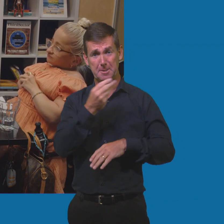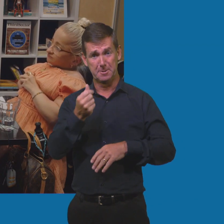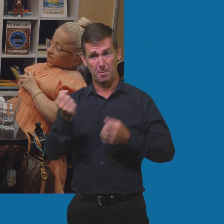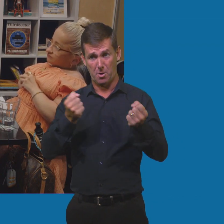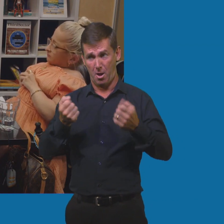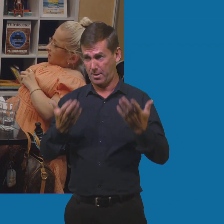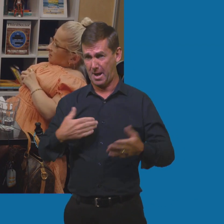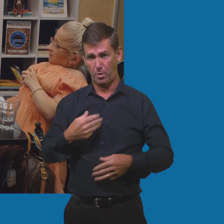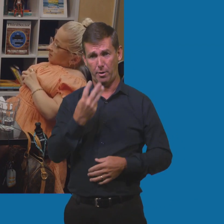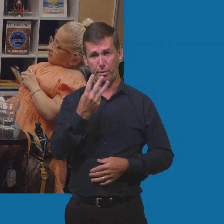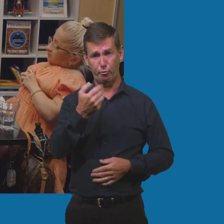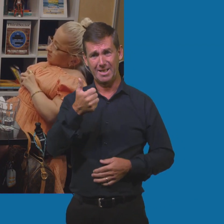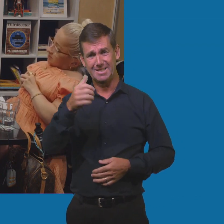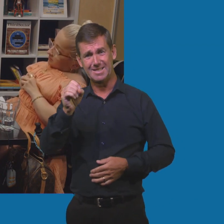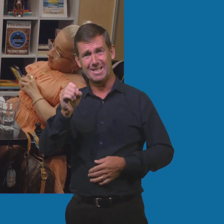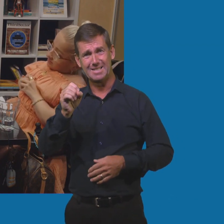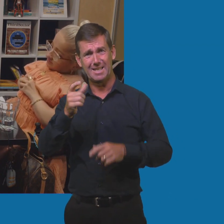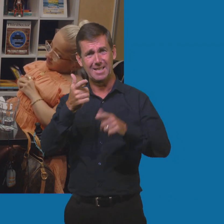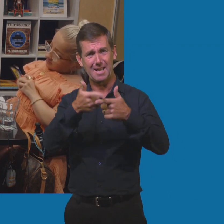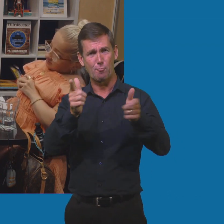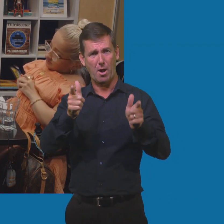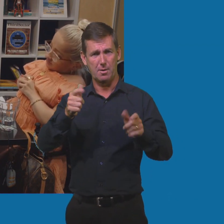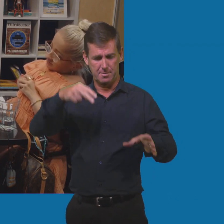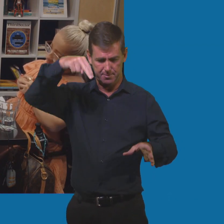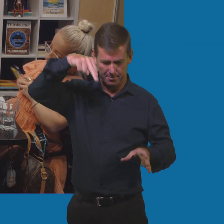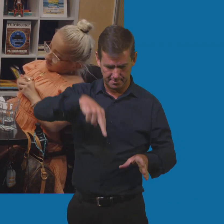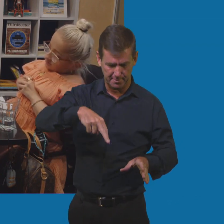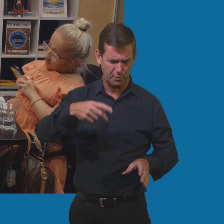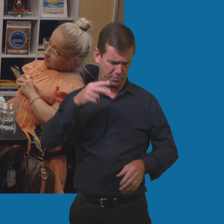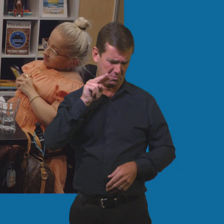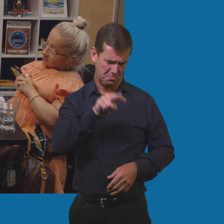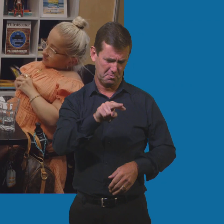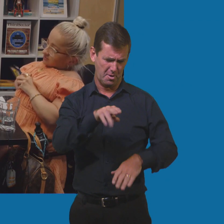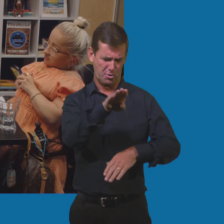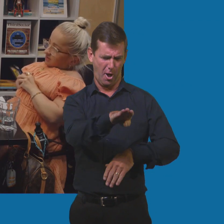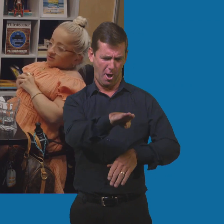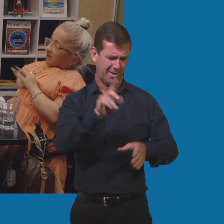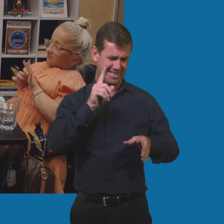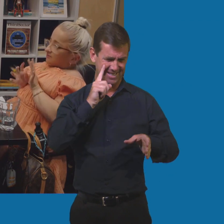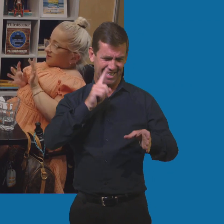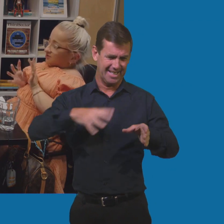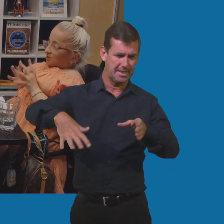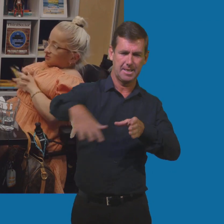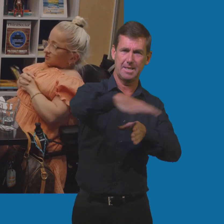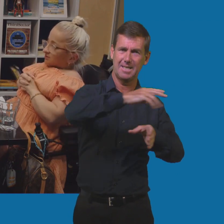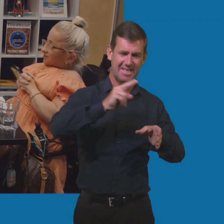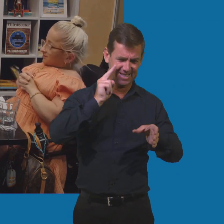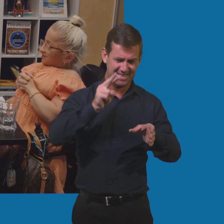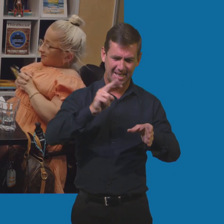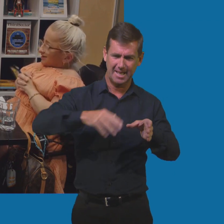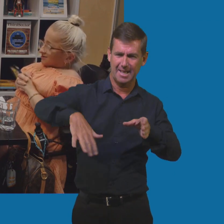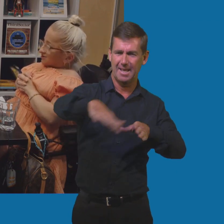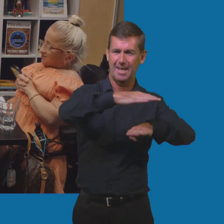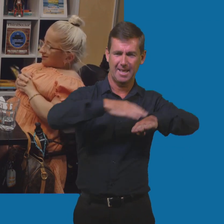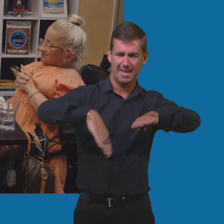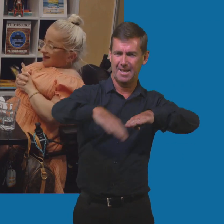camera, and you kind of get this clever, almost top-down view. So it looks like as if you're looking down from above the car, and you can see all around it. That's too much. Is that